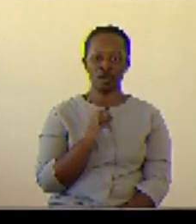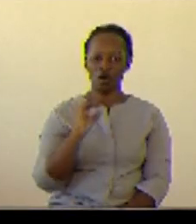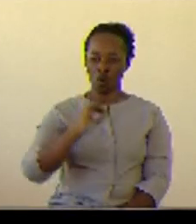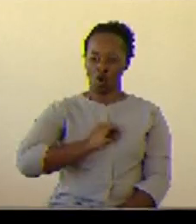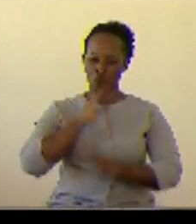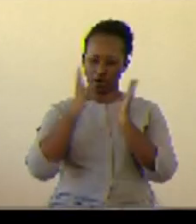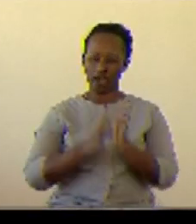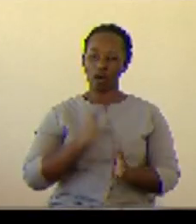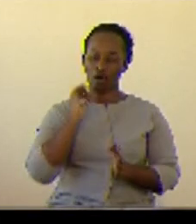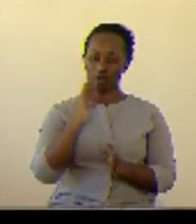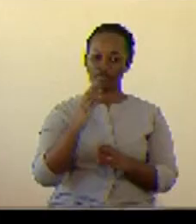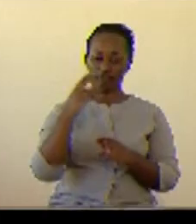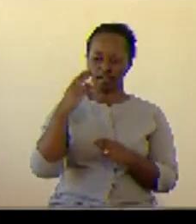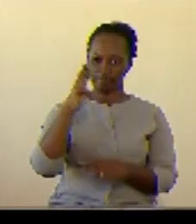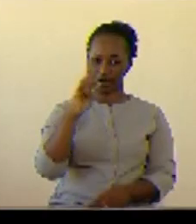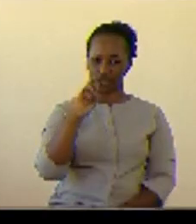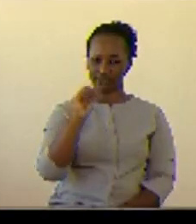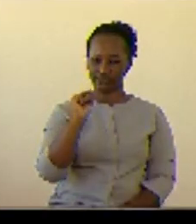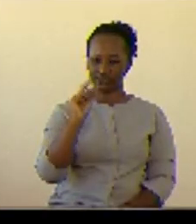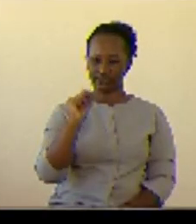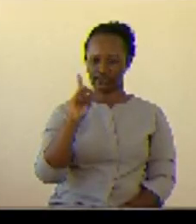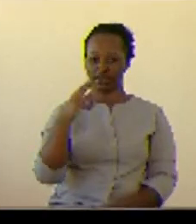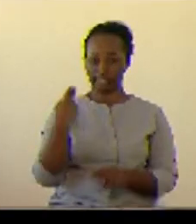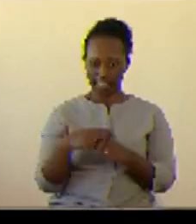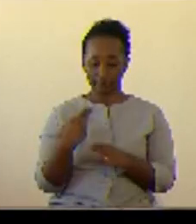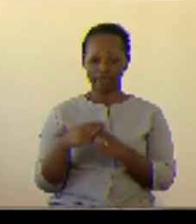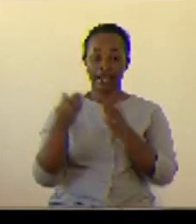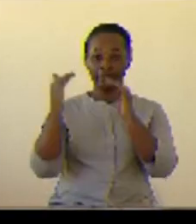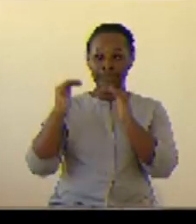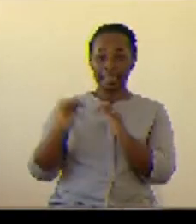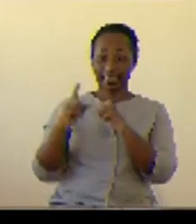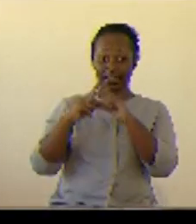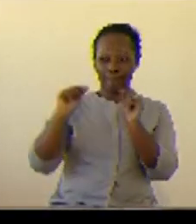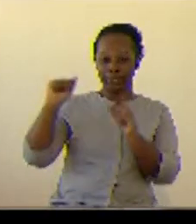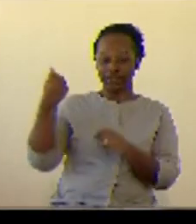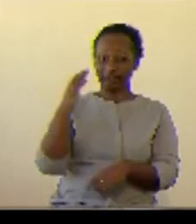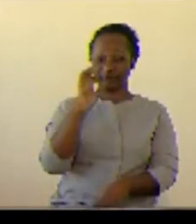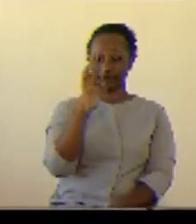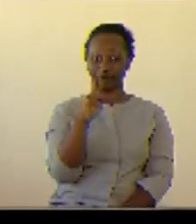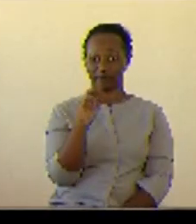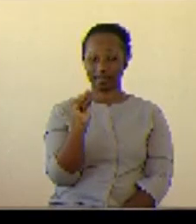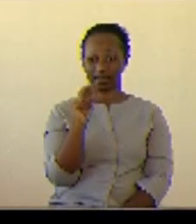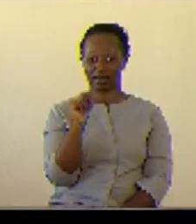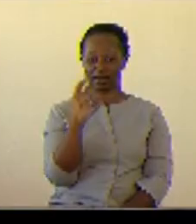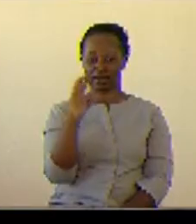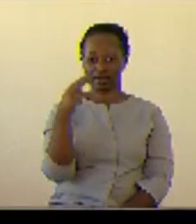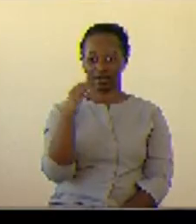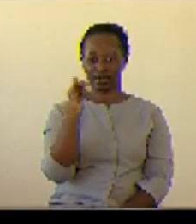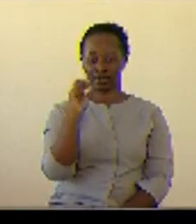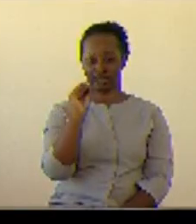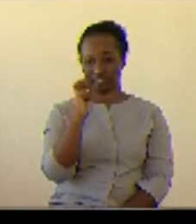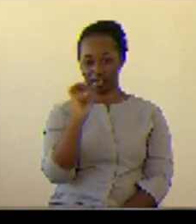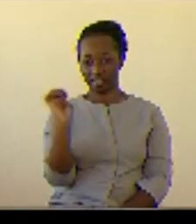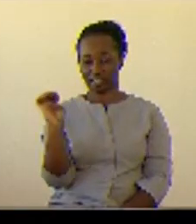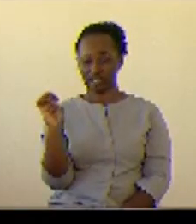the trademark. Then the franchisee, the one who uses, the company, the firm that uses the trademark of